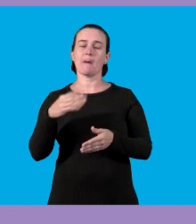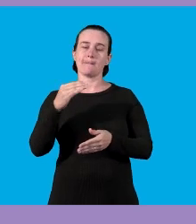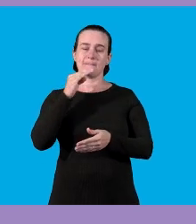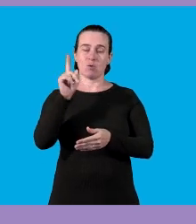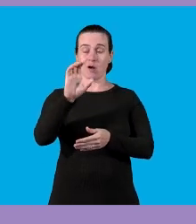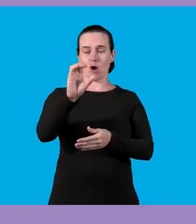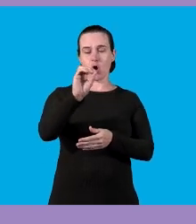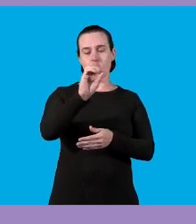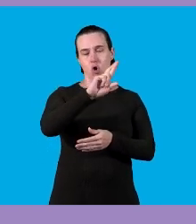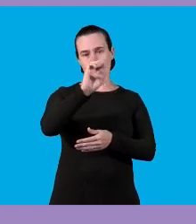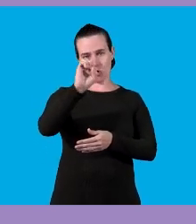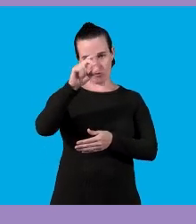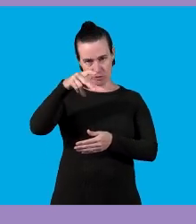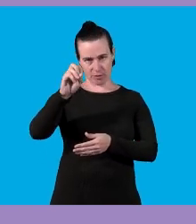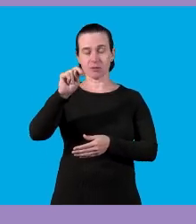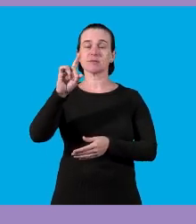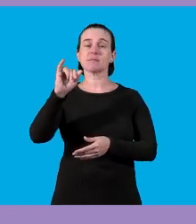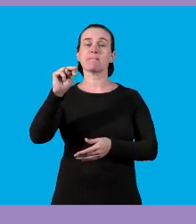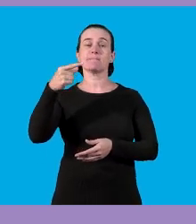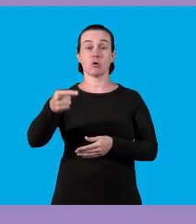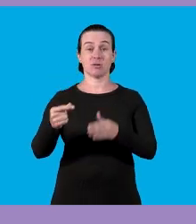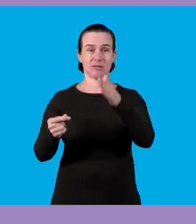Corresponding sides are in proportion.